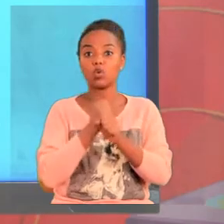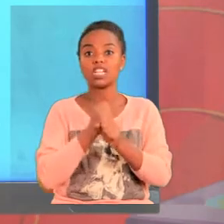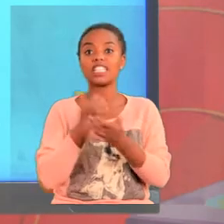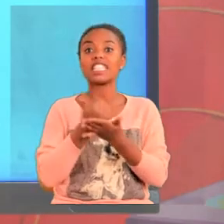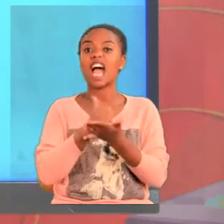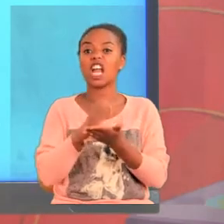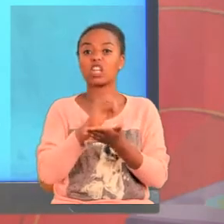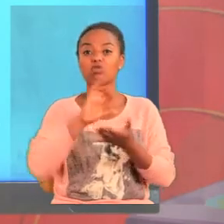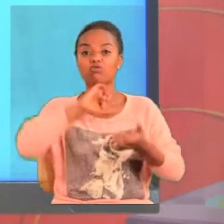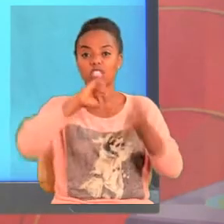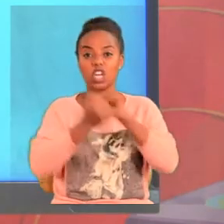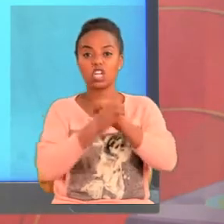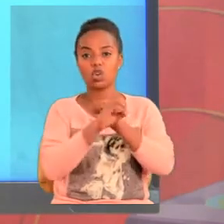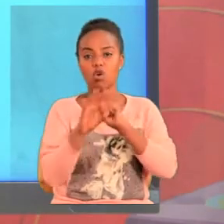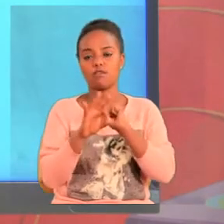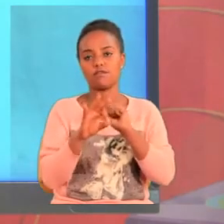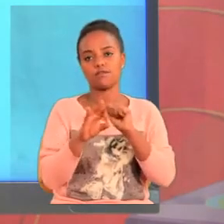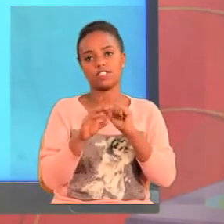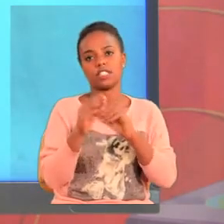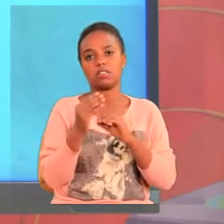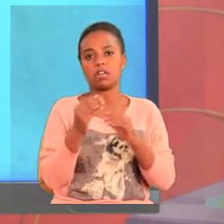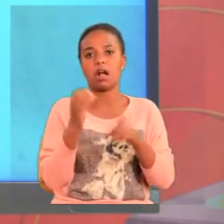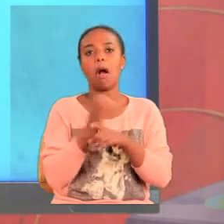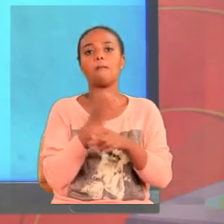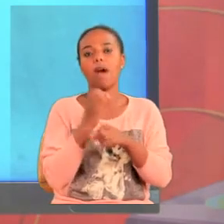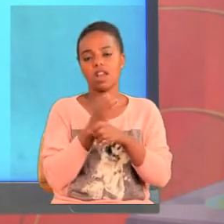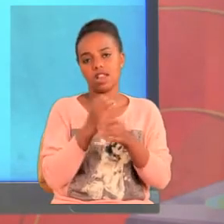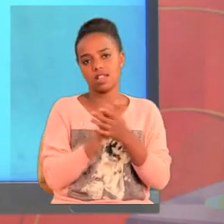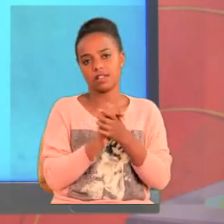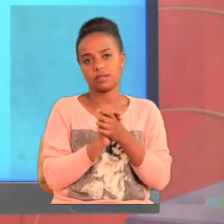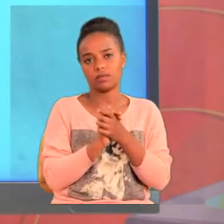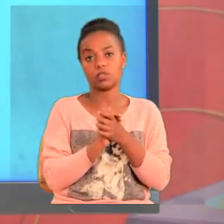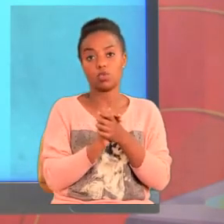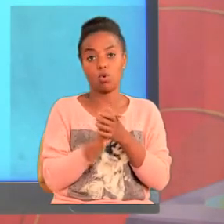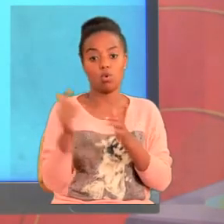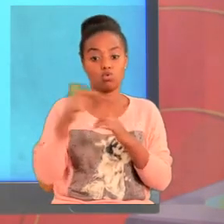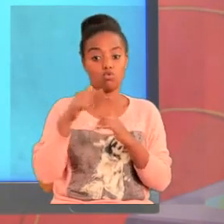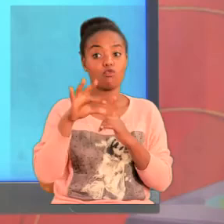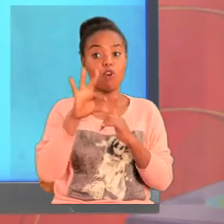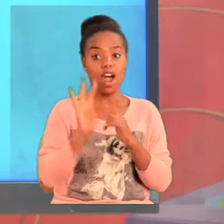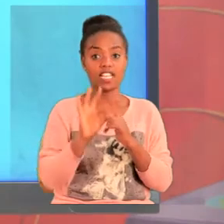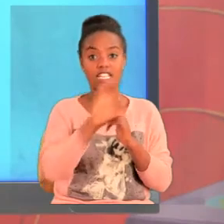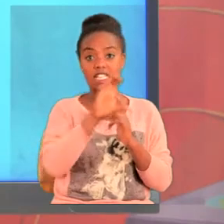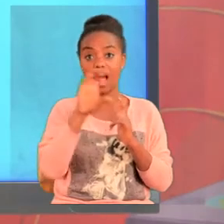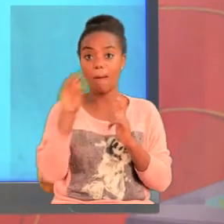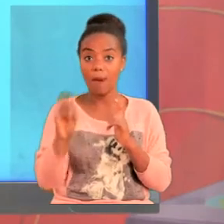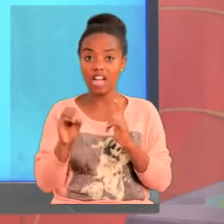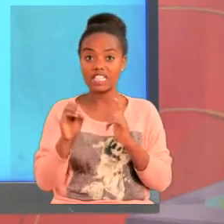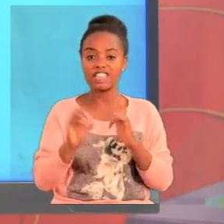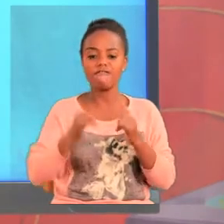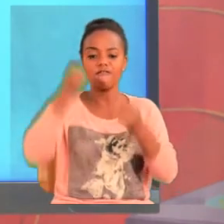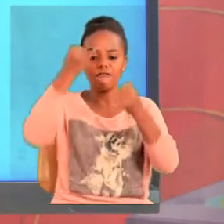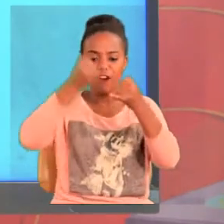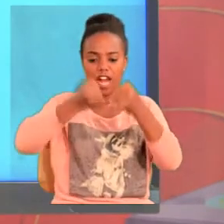of the sales of the company. So to find the rate of change, the final